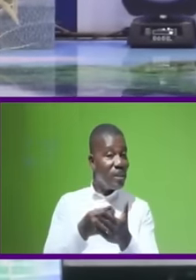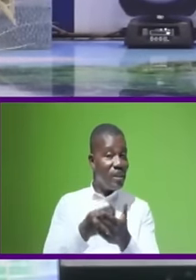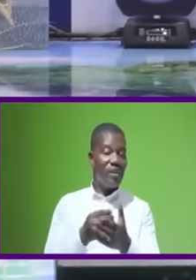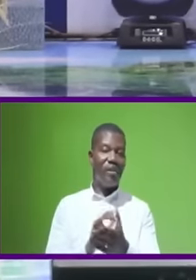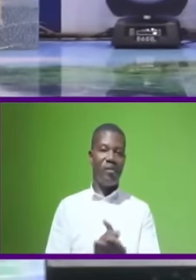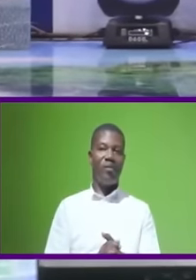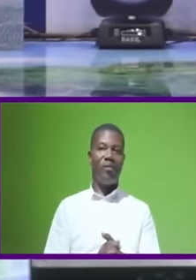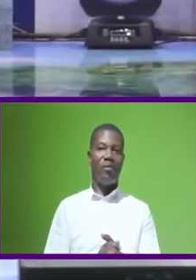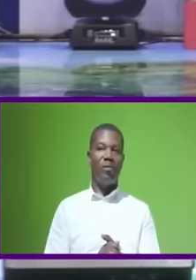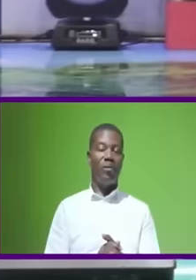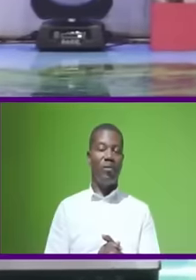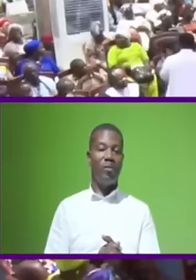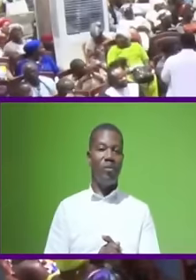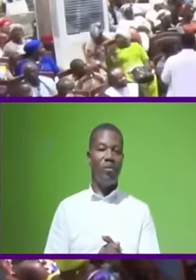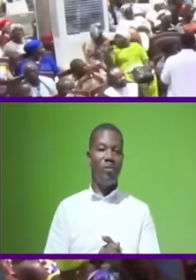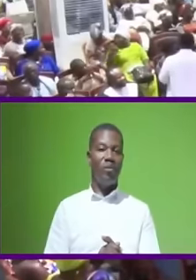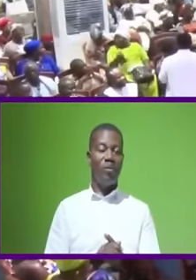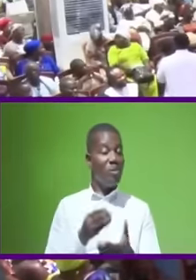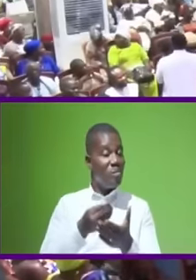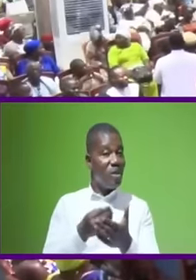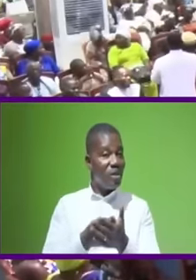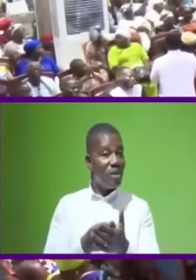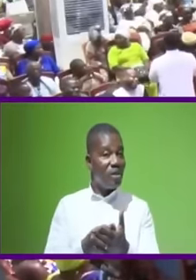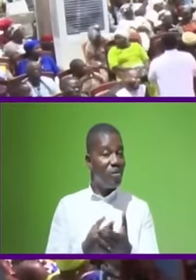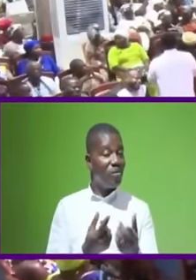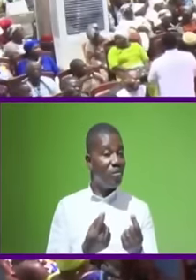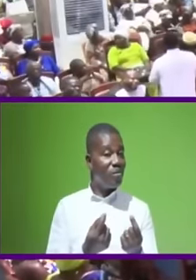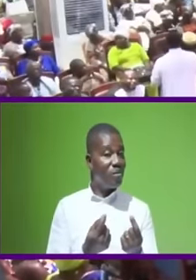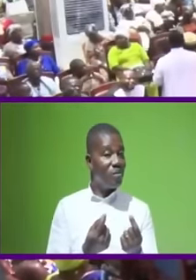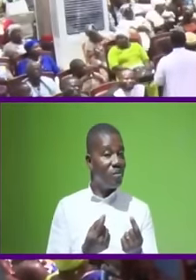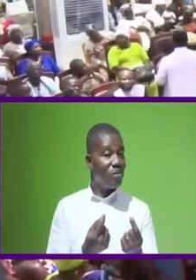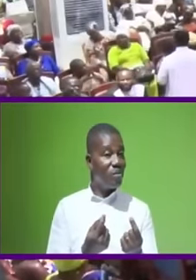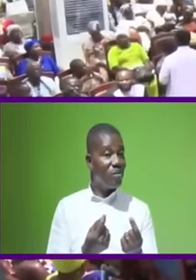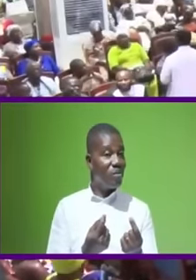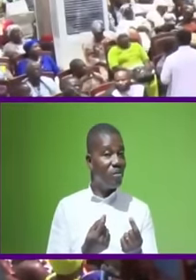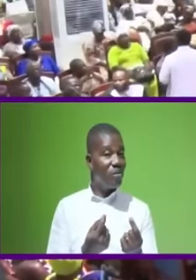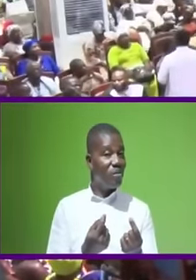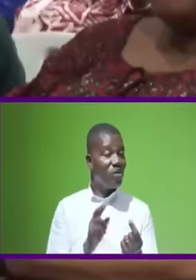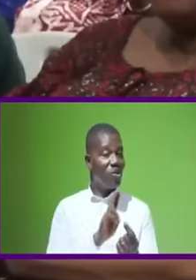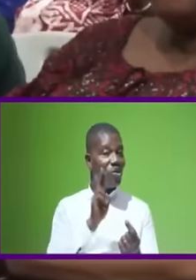So then, yes, with this money, what should I do with it?